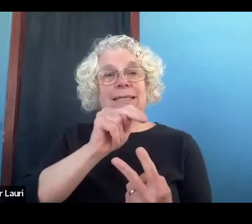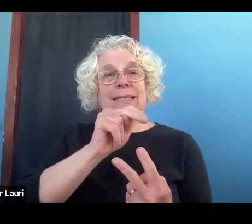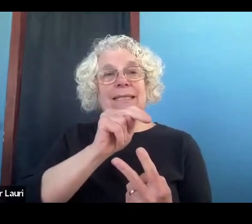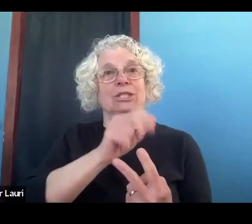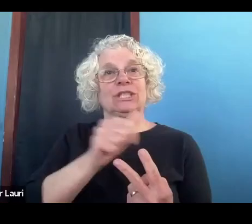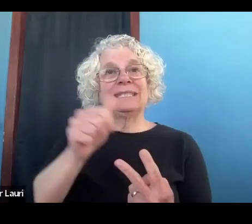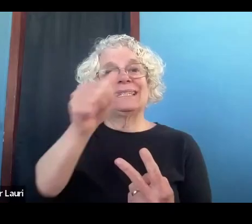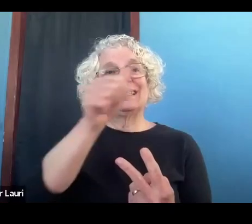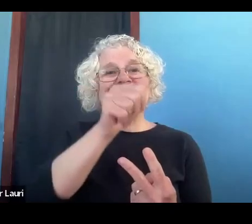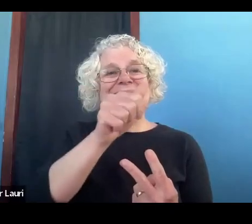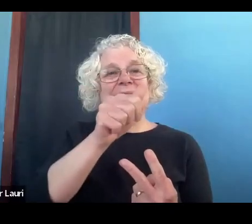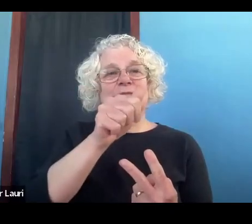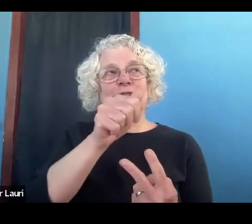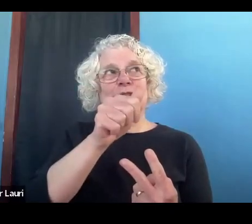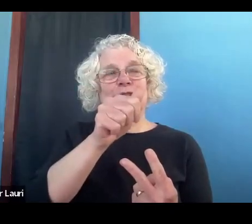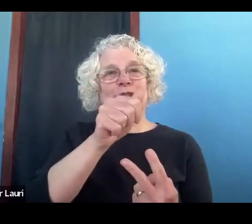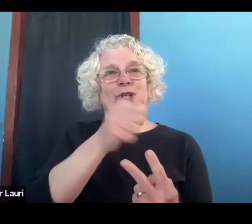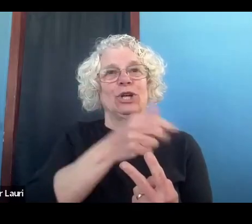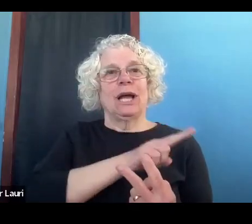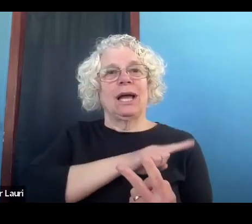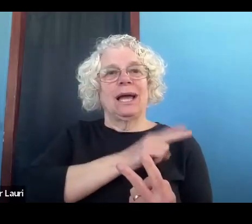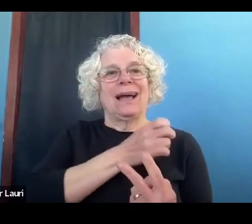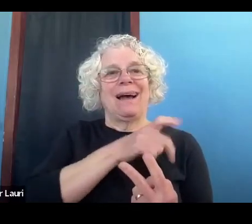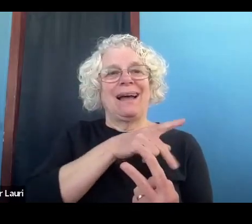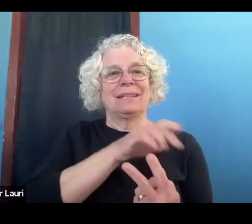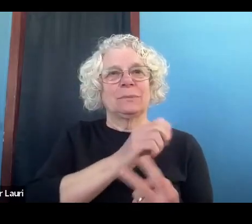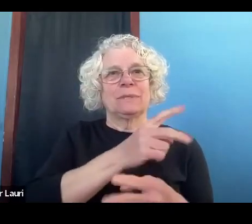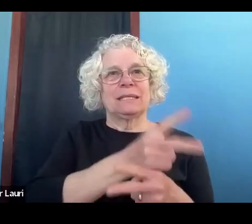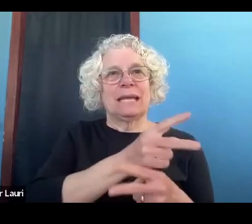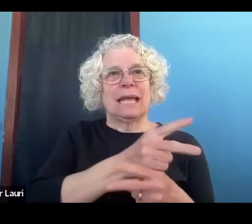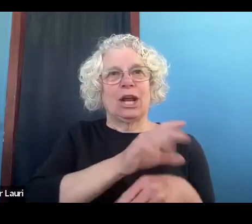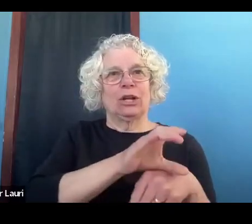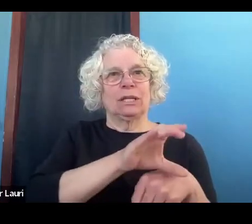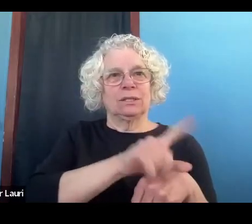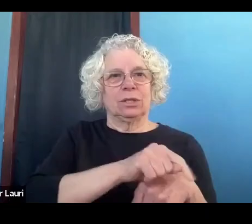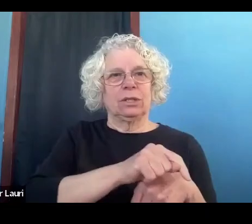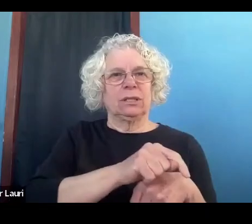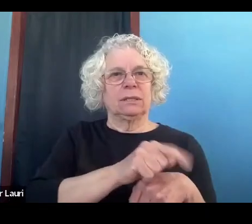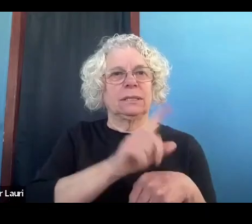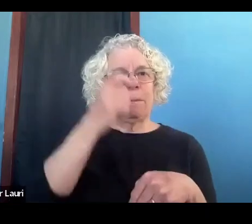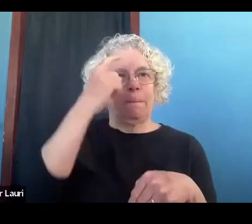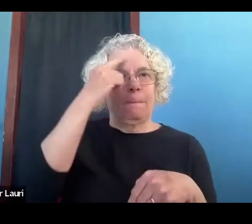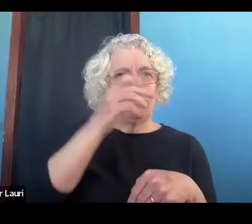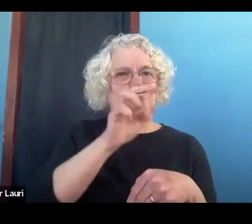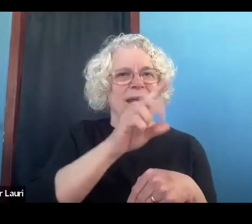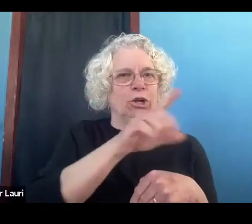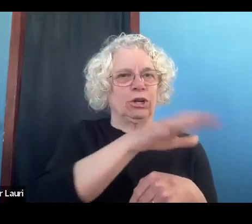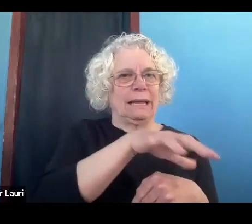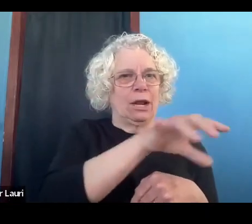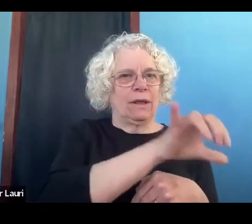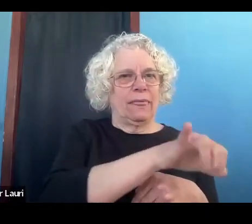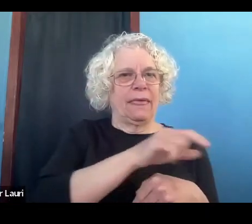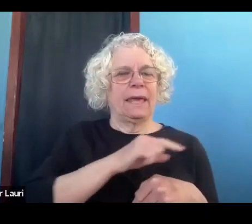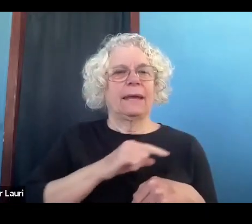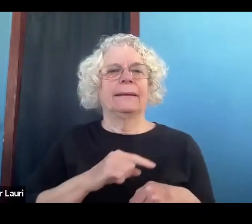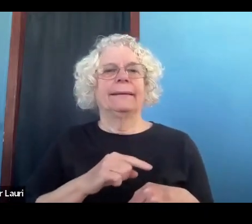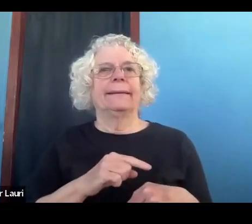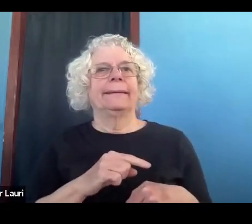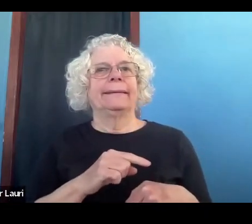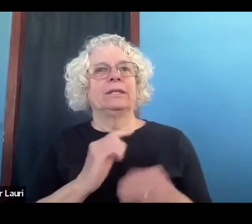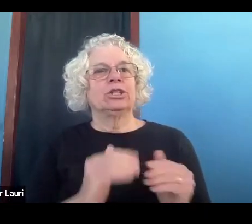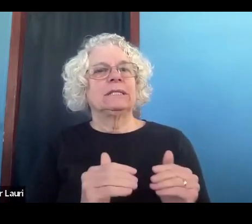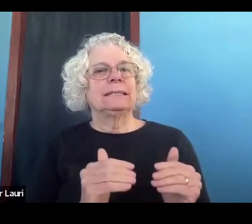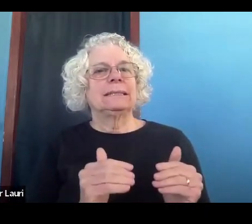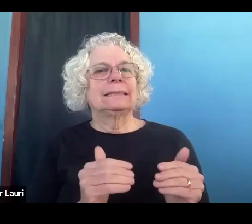care consultant with Moments Hospice in Brainerd area. Sarah is certified as an advanced